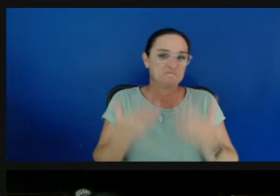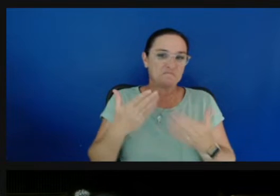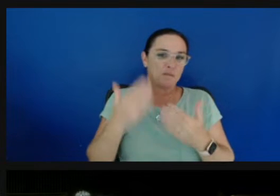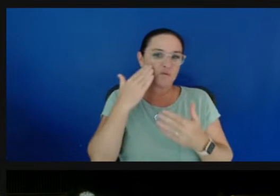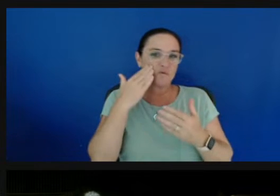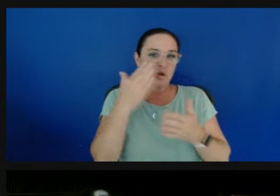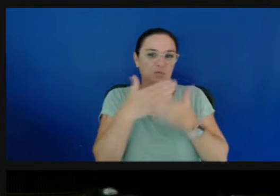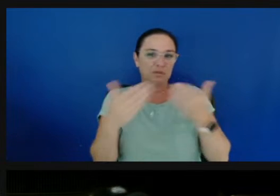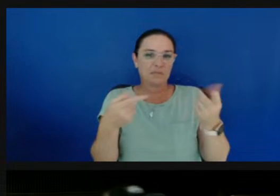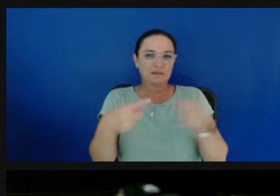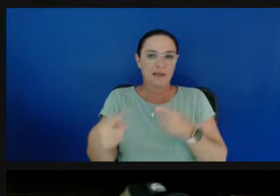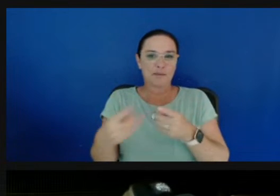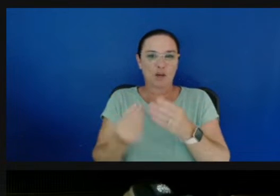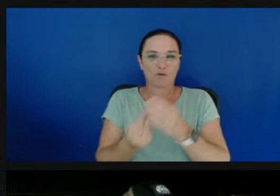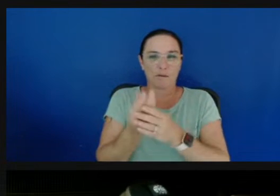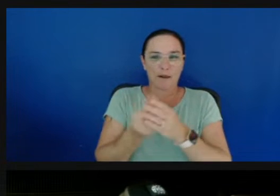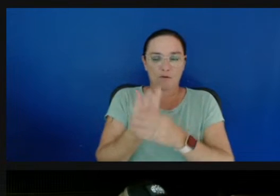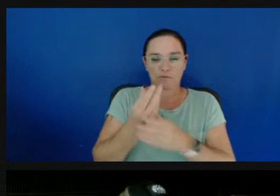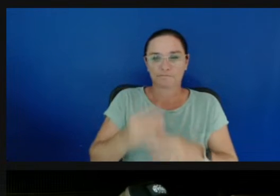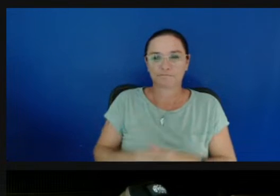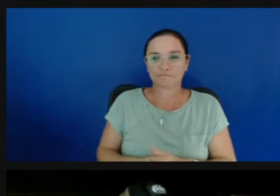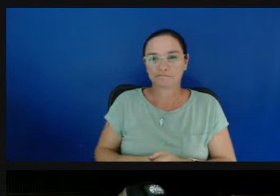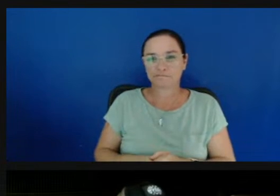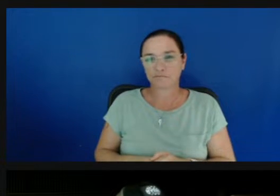depending on the view.